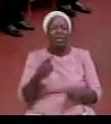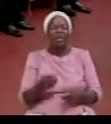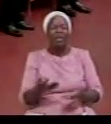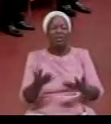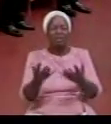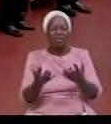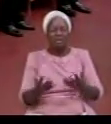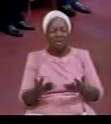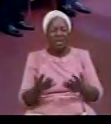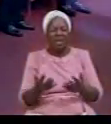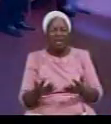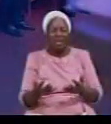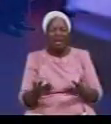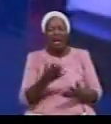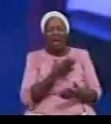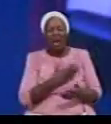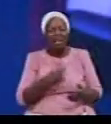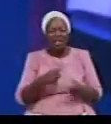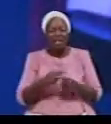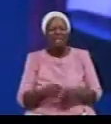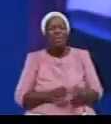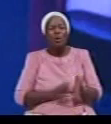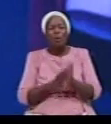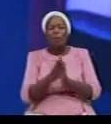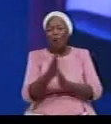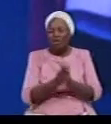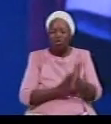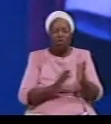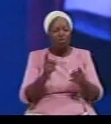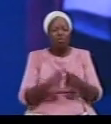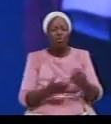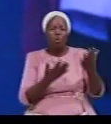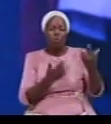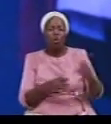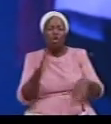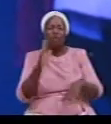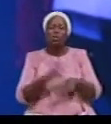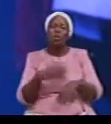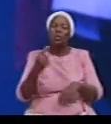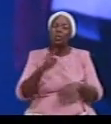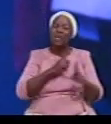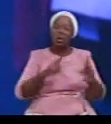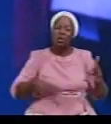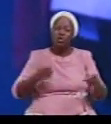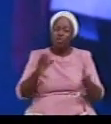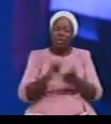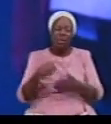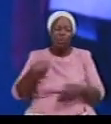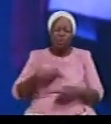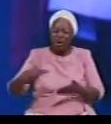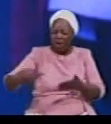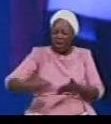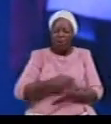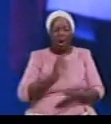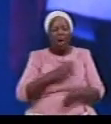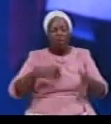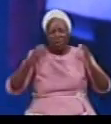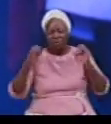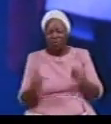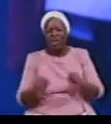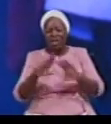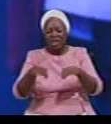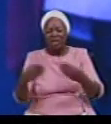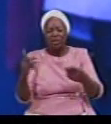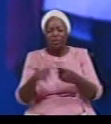desire and also the passion to wait on the Lord, so that we renew our strength, grant